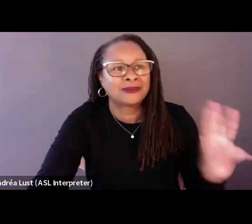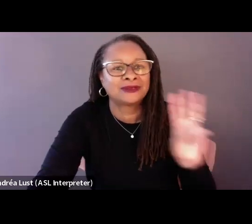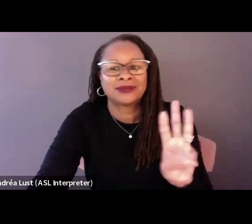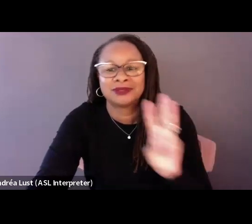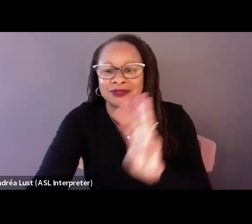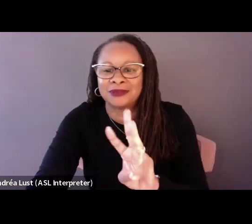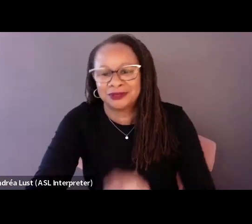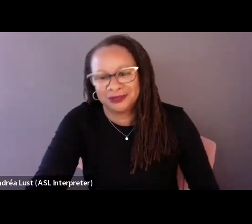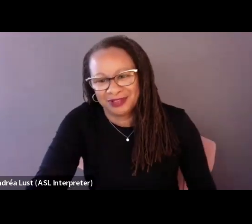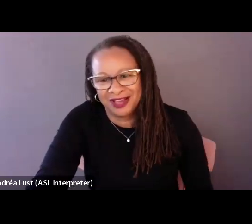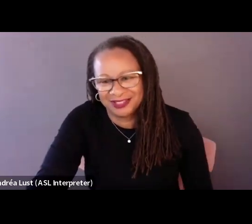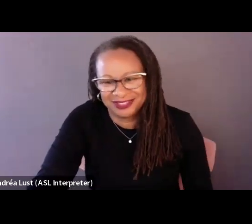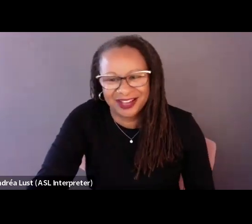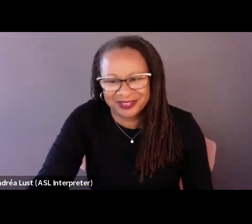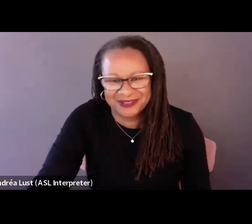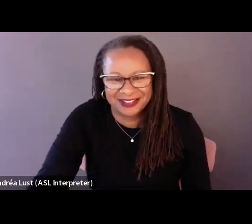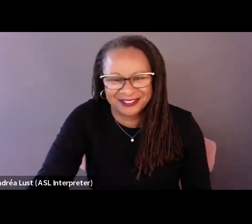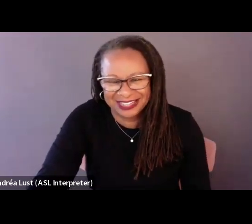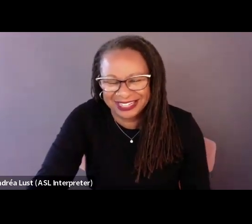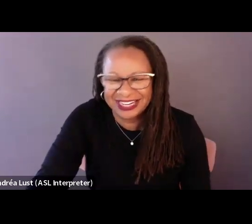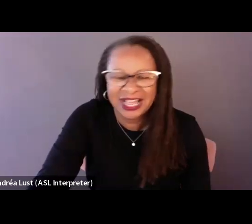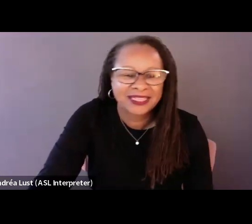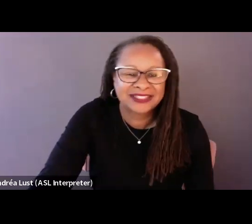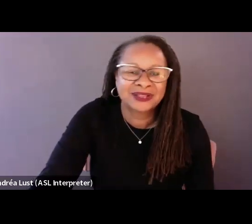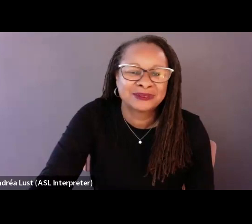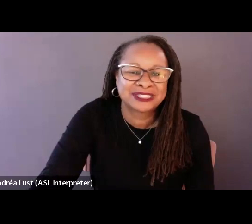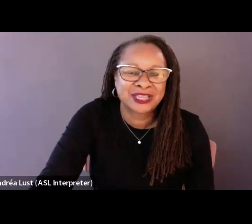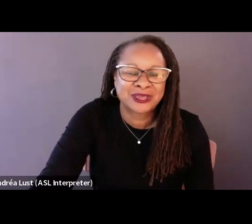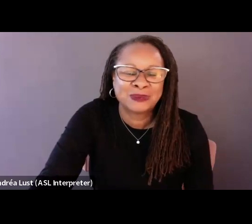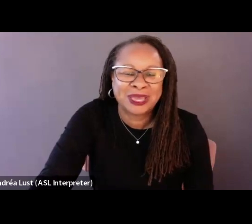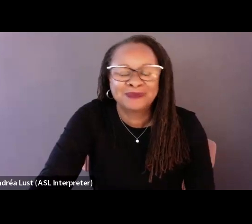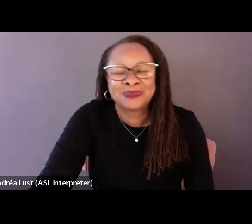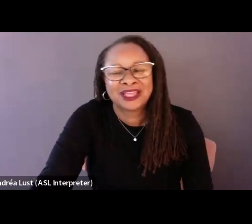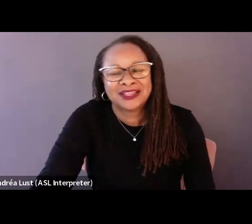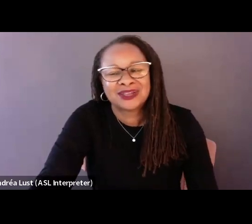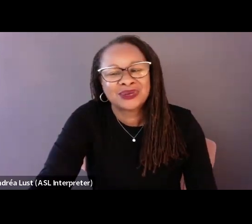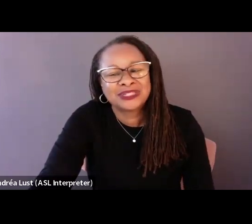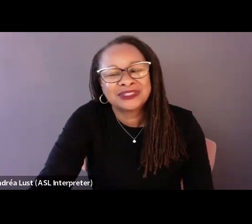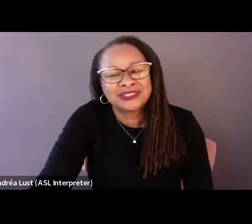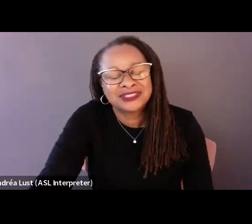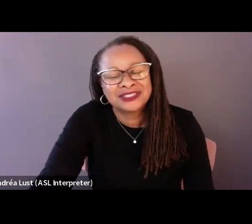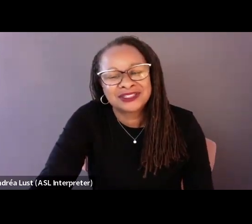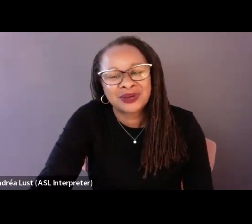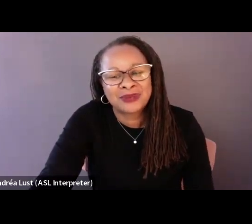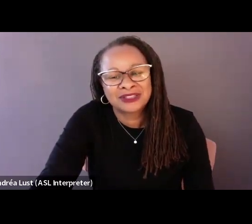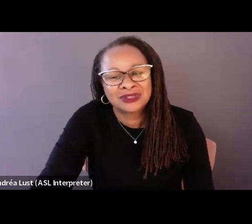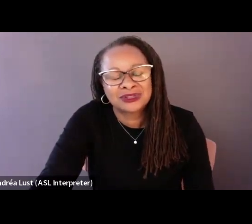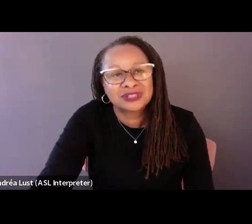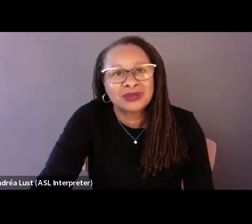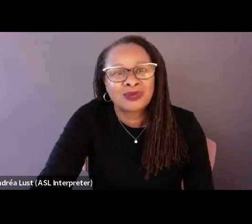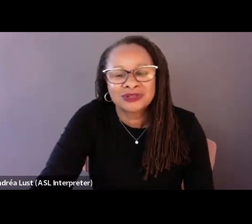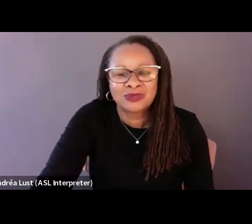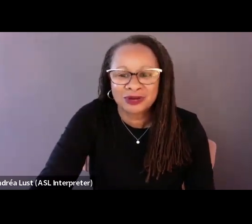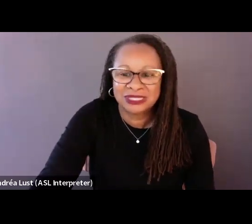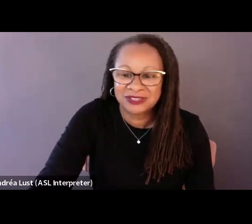it's www. Got it. Okay. I'm sorry. So okay. You need to just go back to